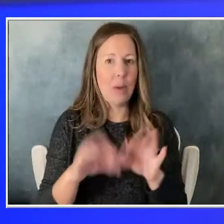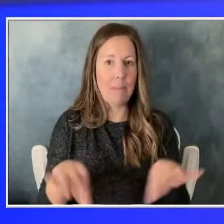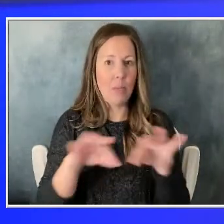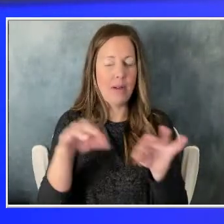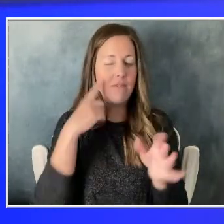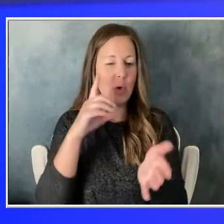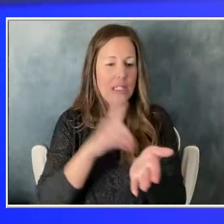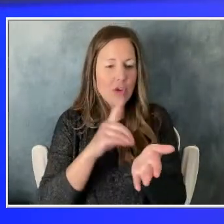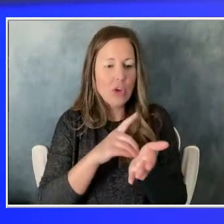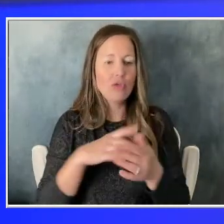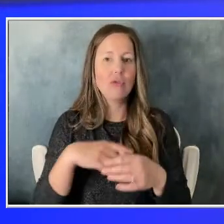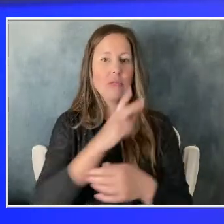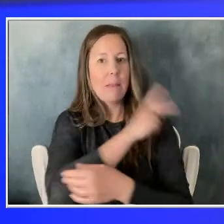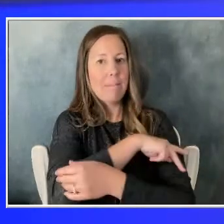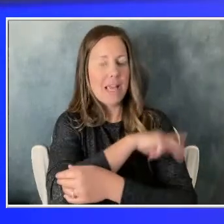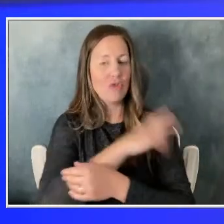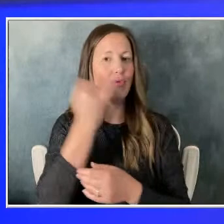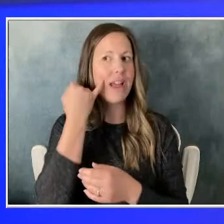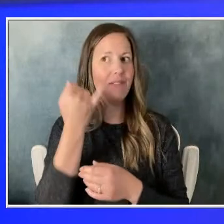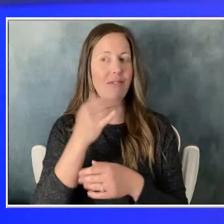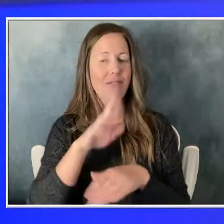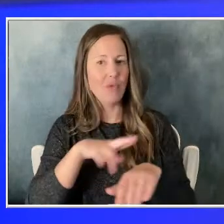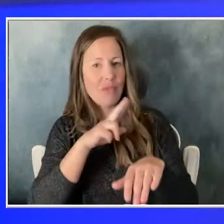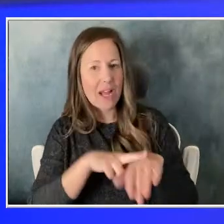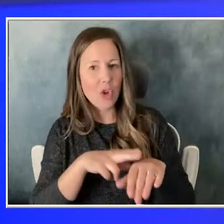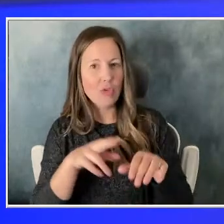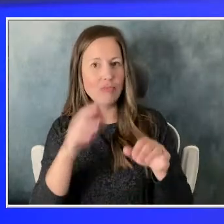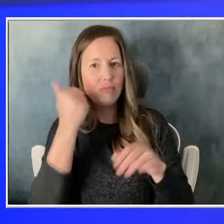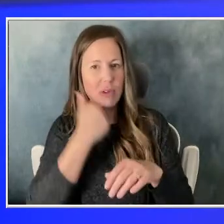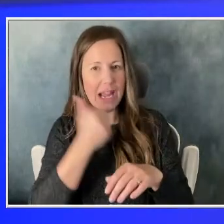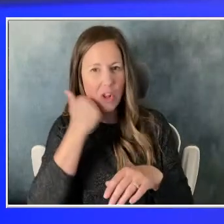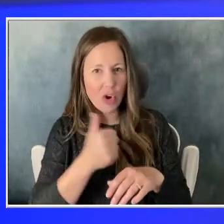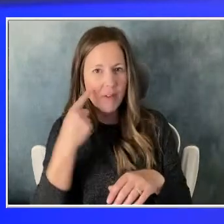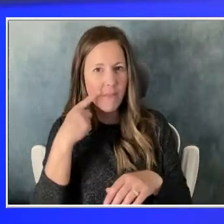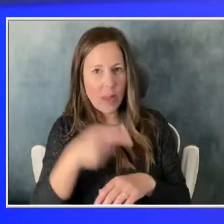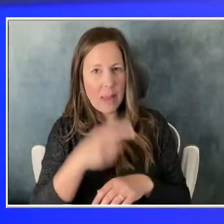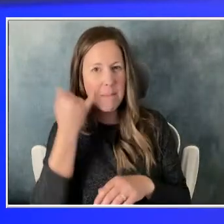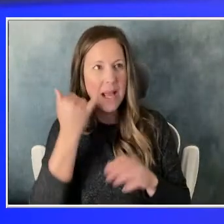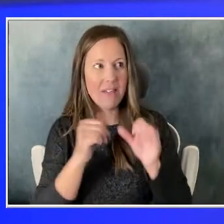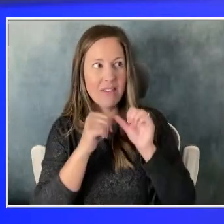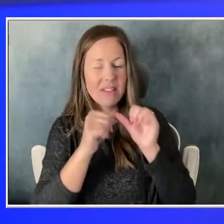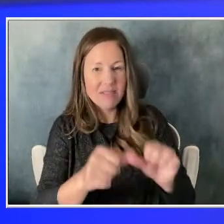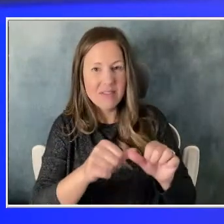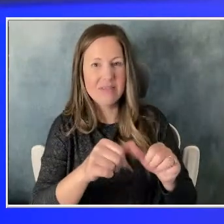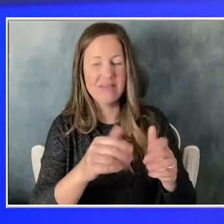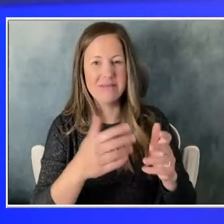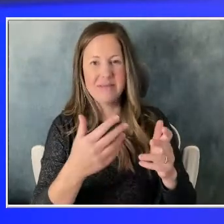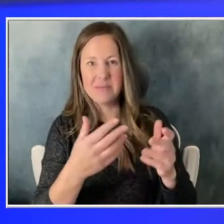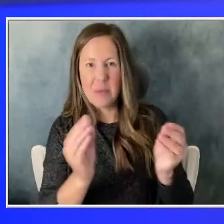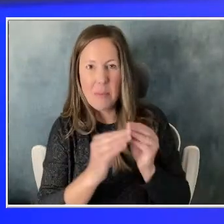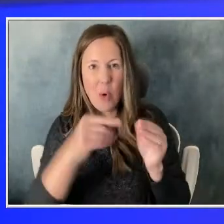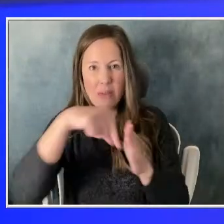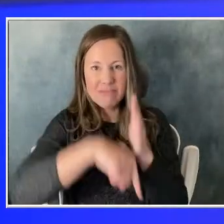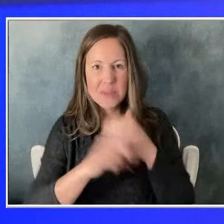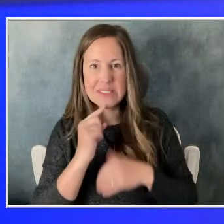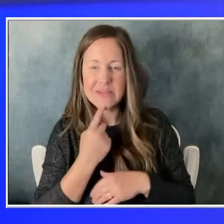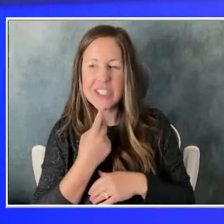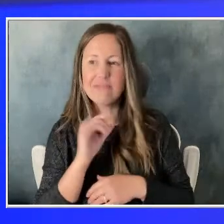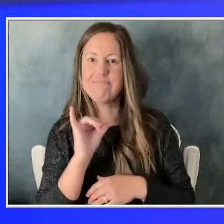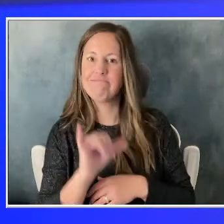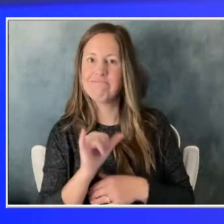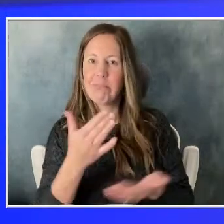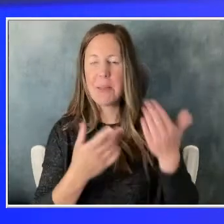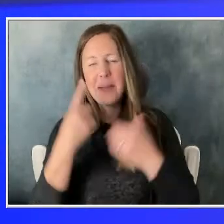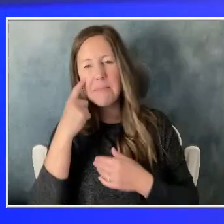regular symptoms, quote unquote regular symptoms, is too long or too severe than usual, you need a suspicious for some other things instead